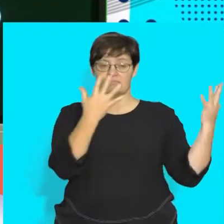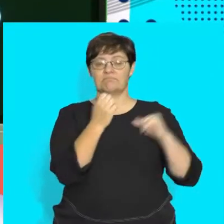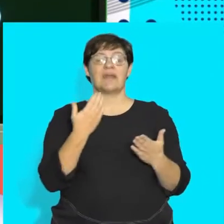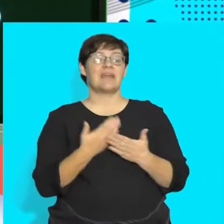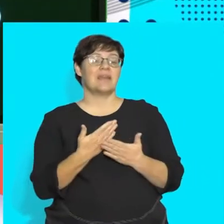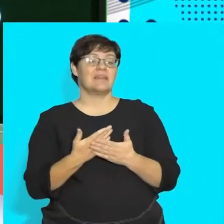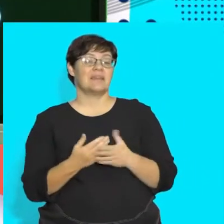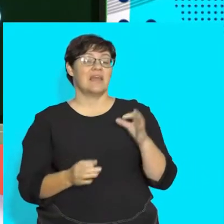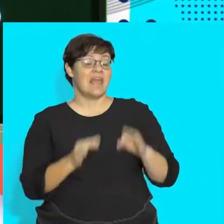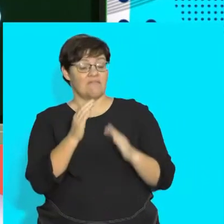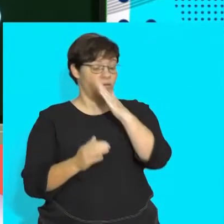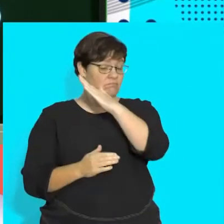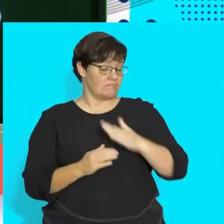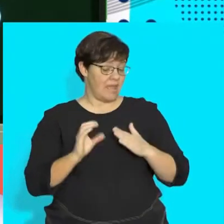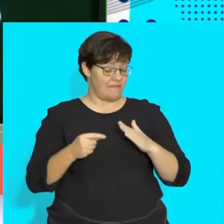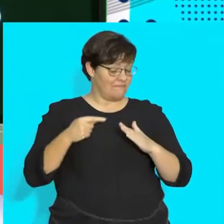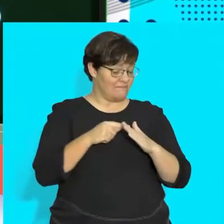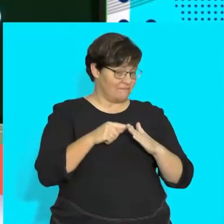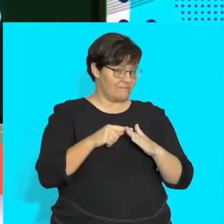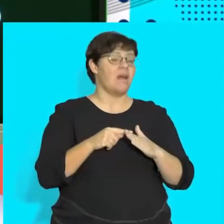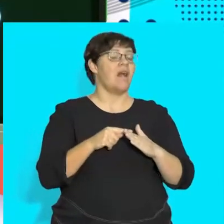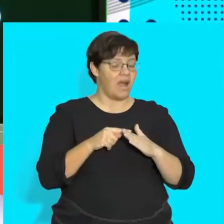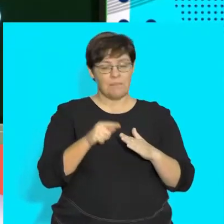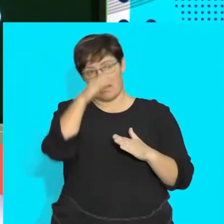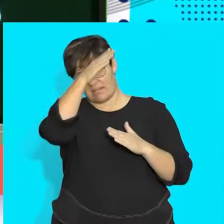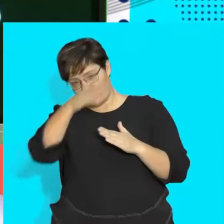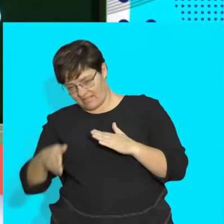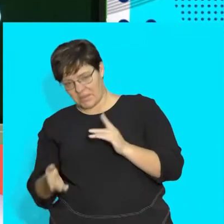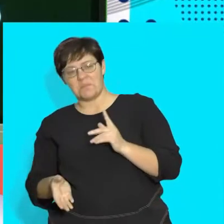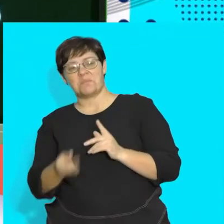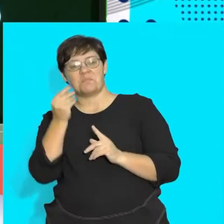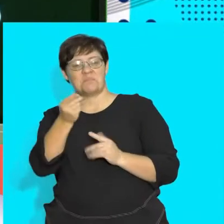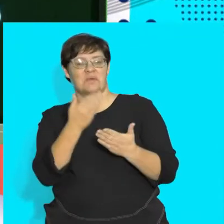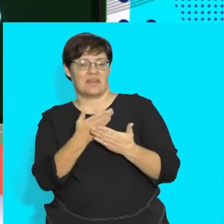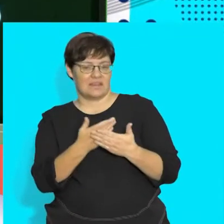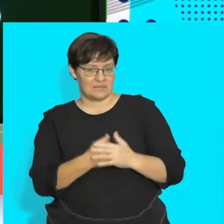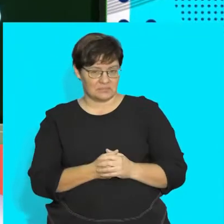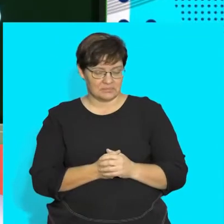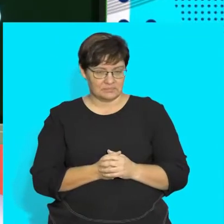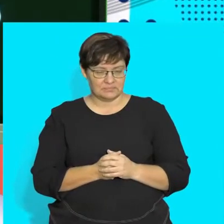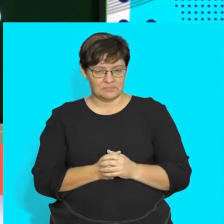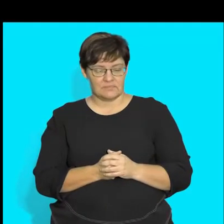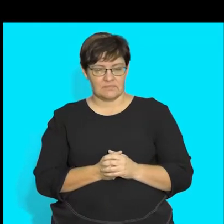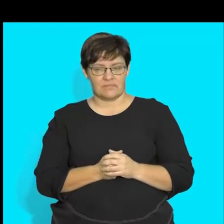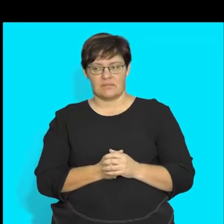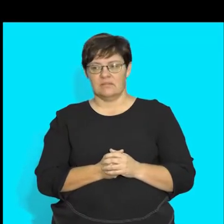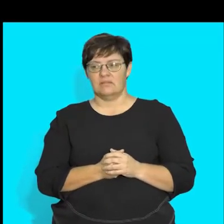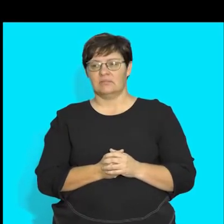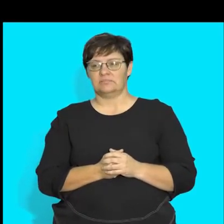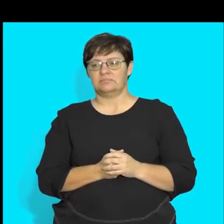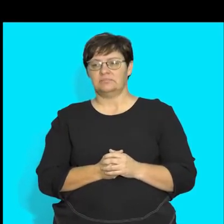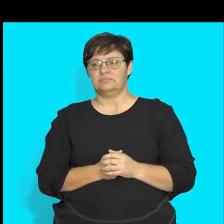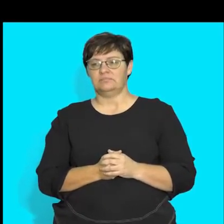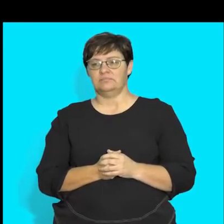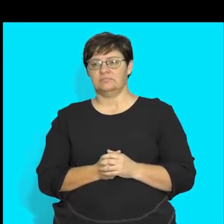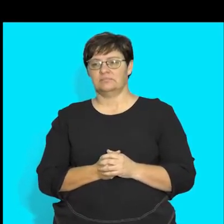the radius. If I have the gradient of the radius, then I can go and calculate the gradient of the line. And so